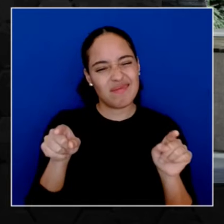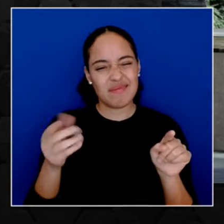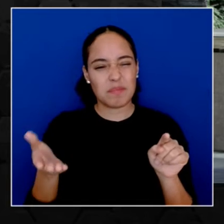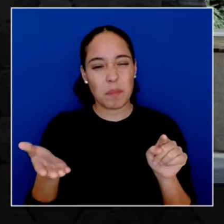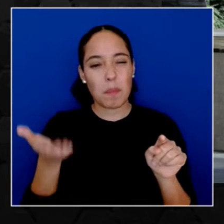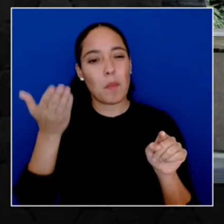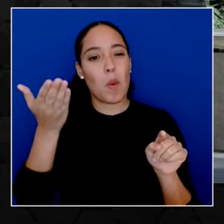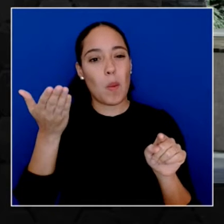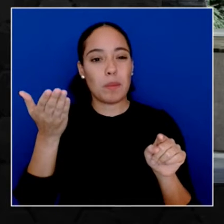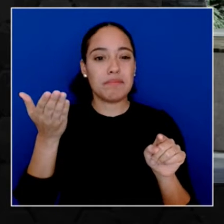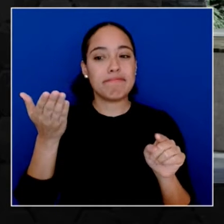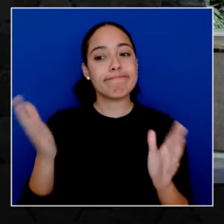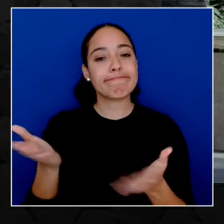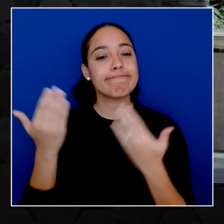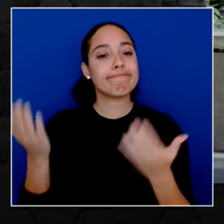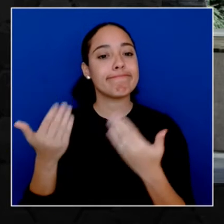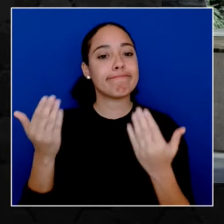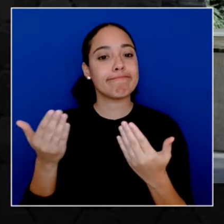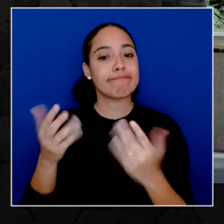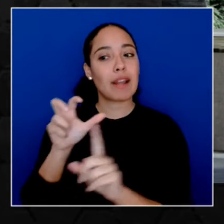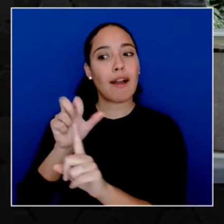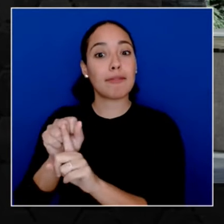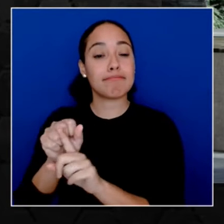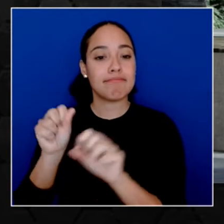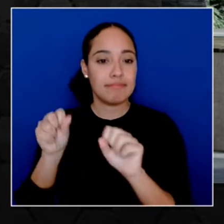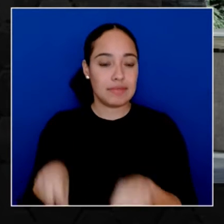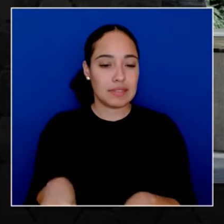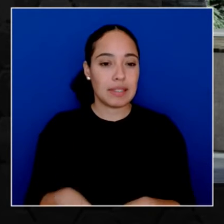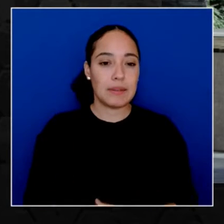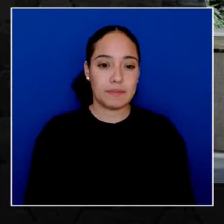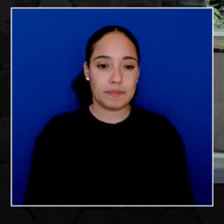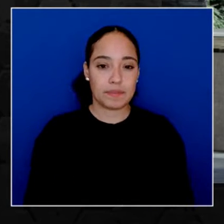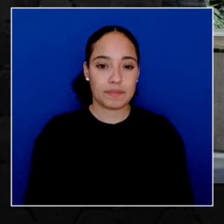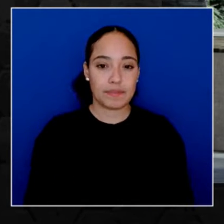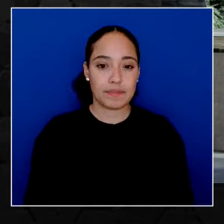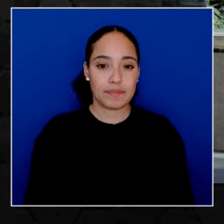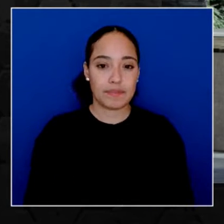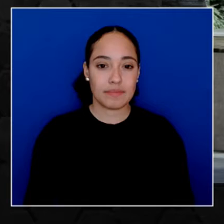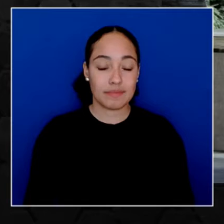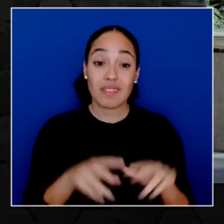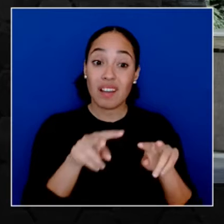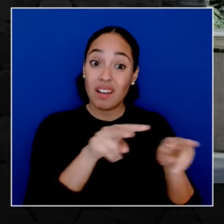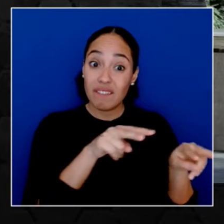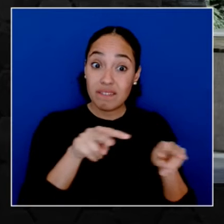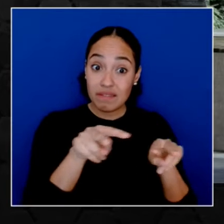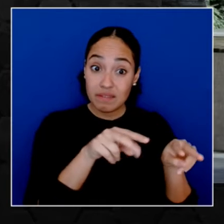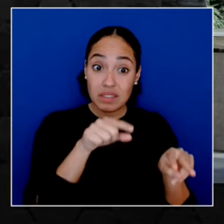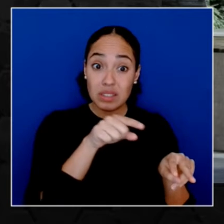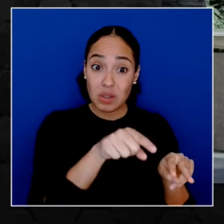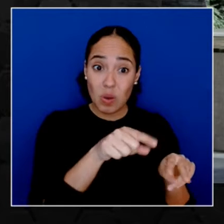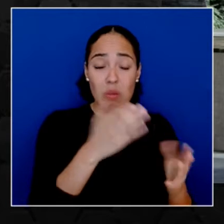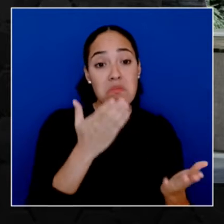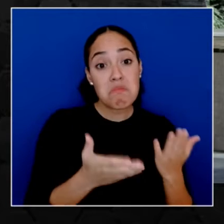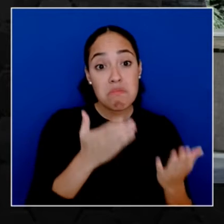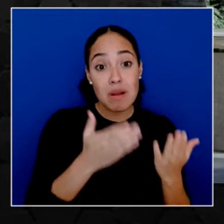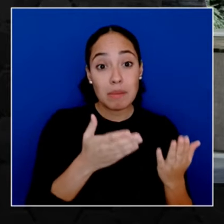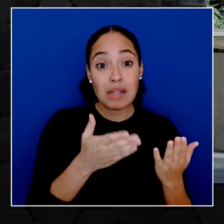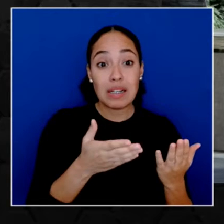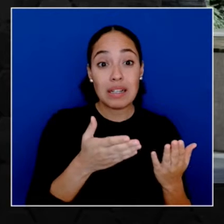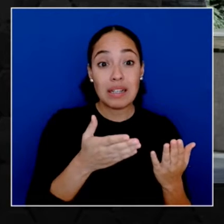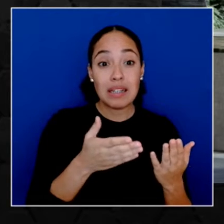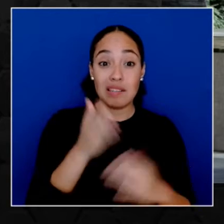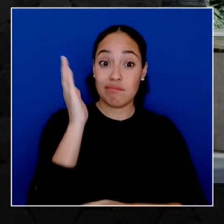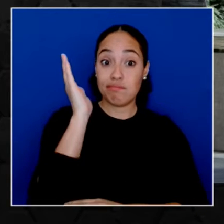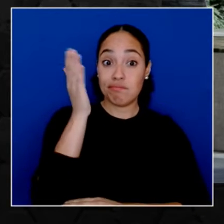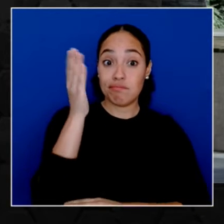Also, in a video based, there might be sometimes speakers whose accent might not be that easy to understand. So in